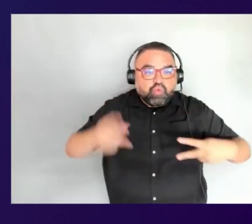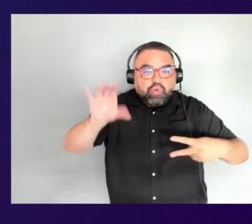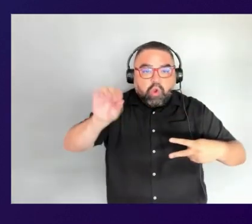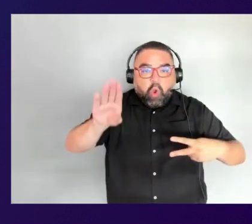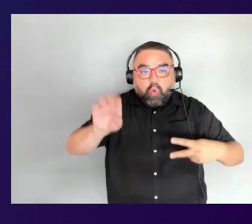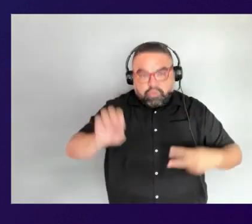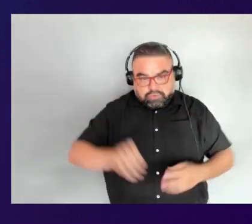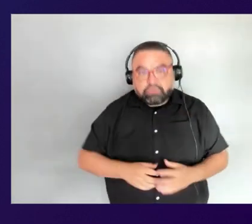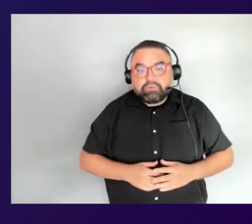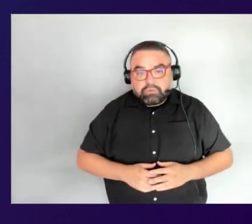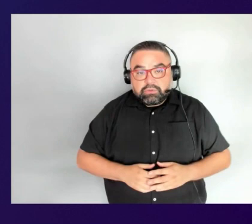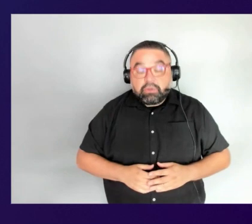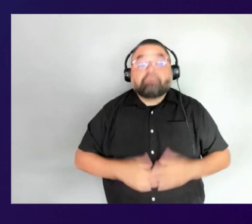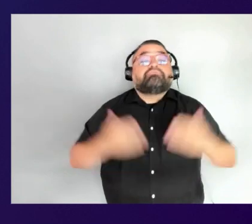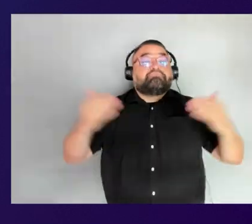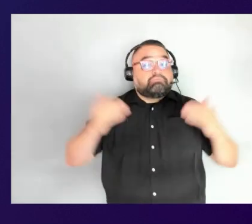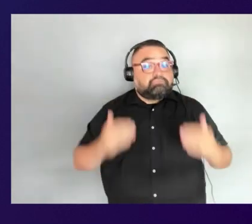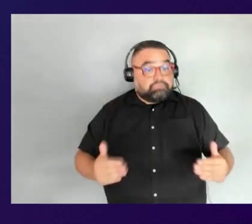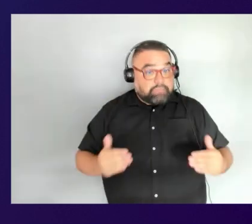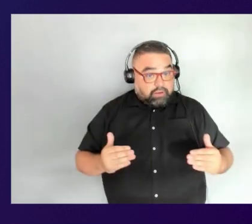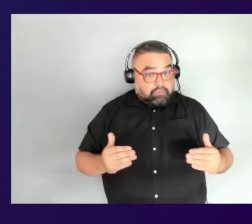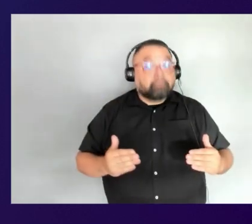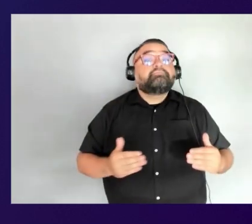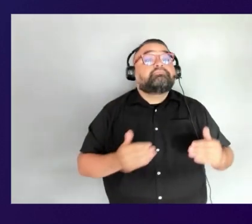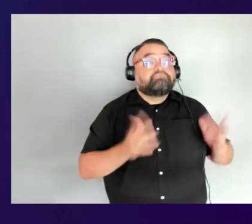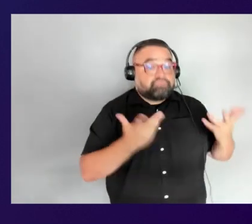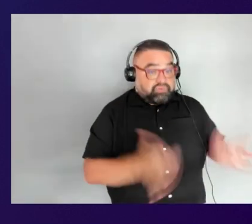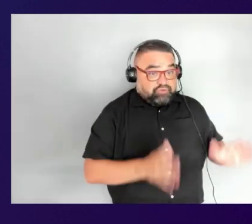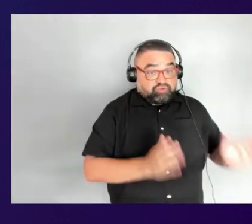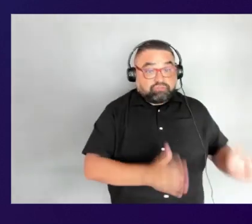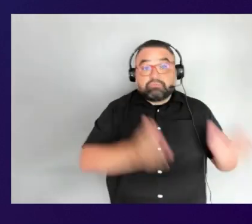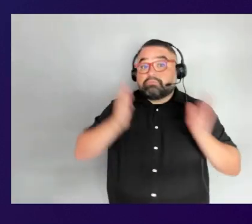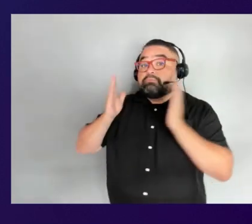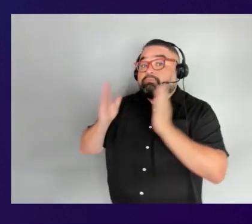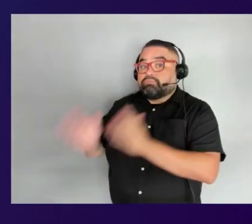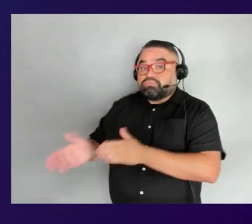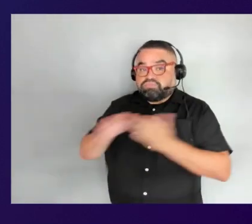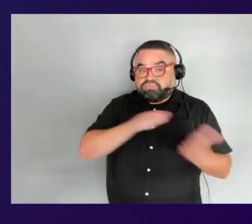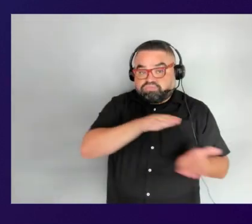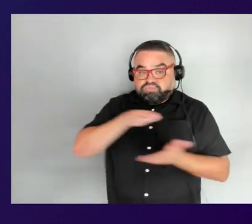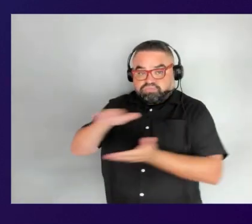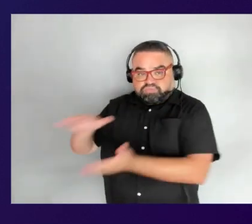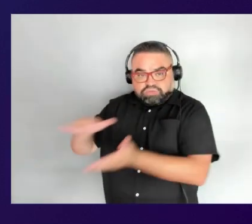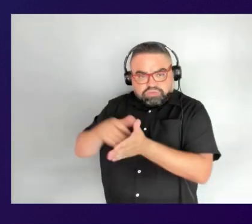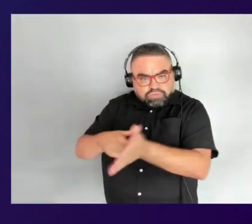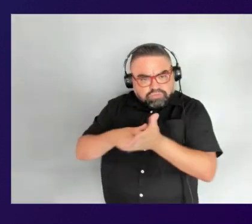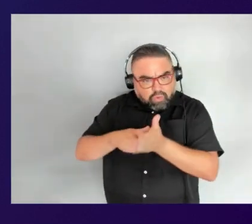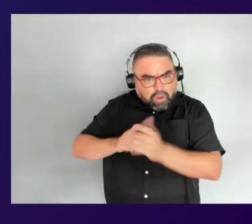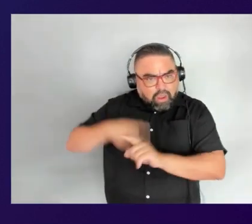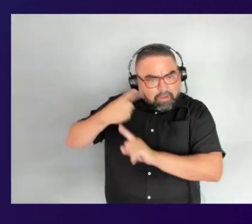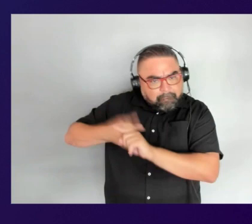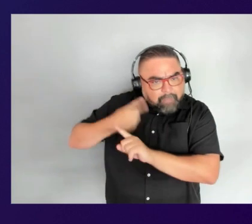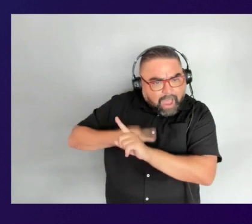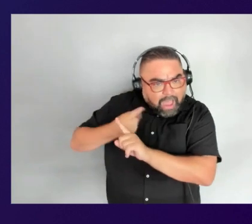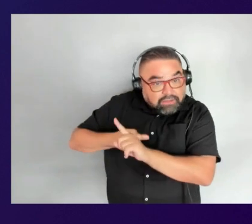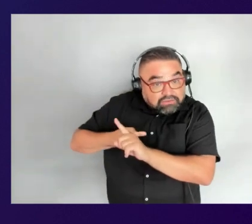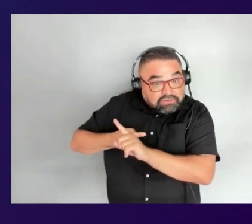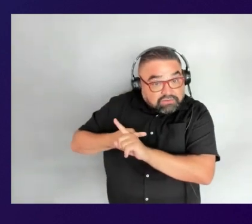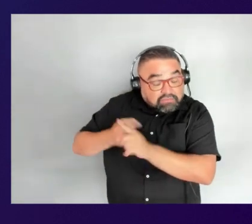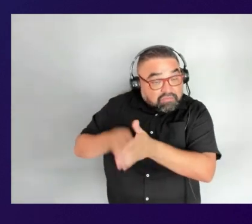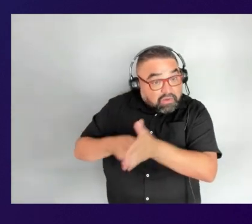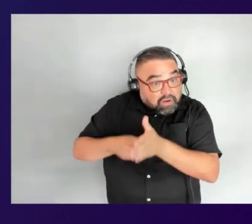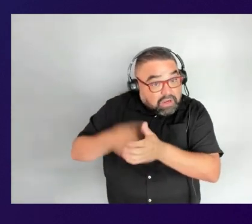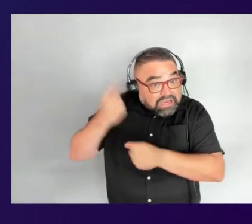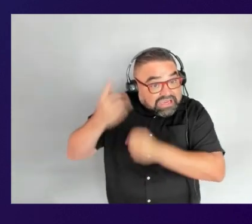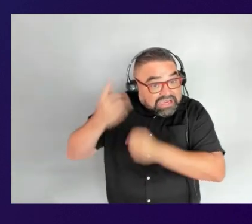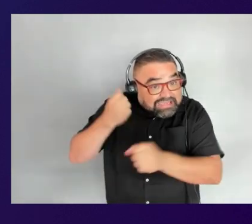However, moving from one NAS platform to the other can sometimes take months or even years to do. It requires, the